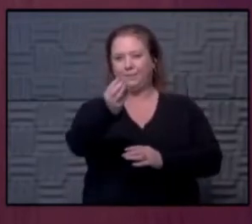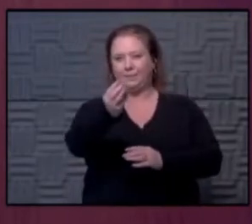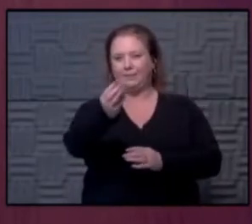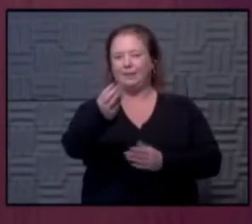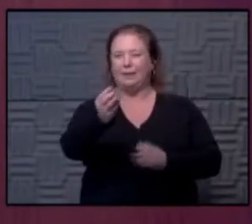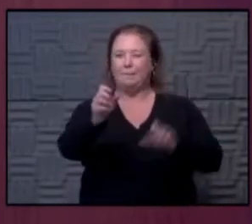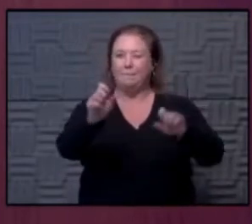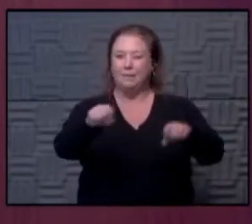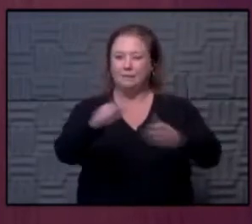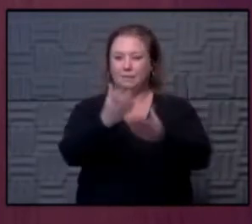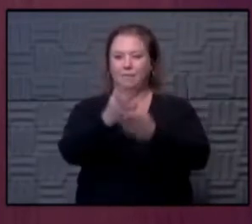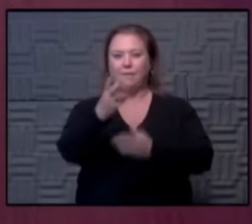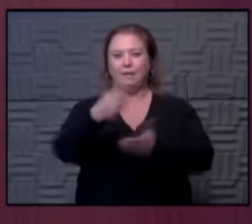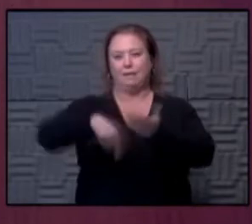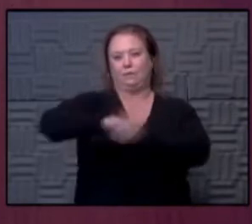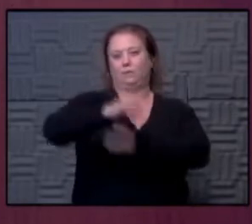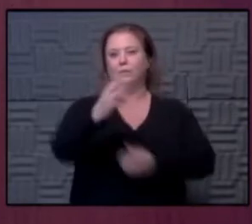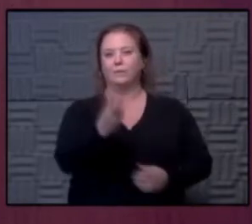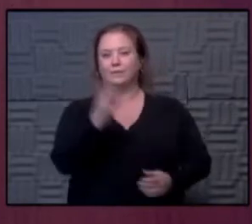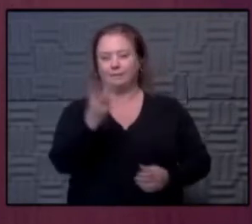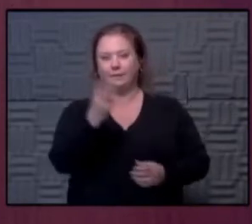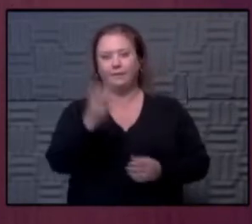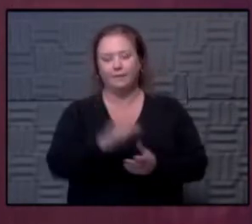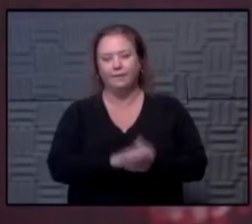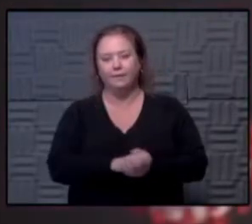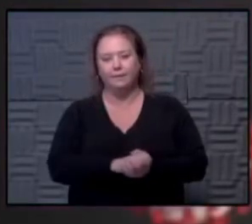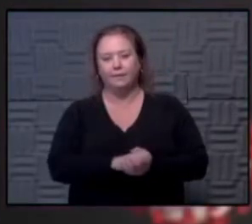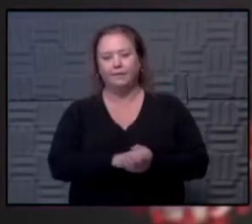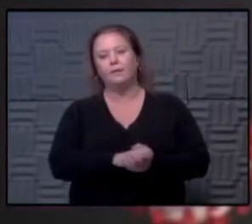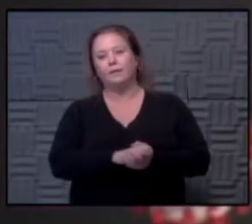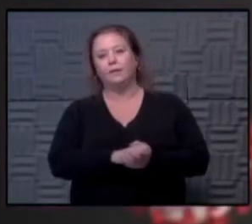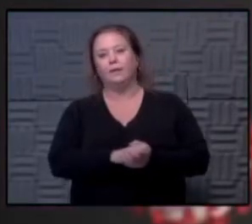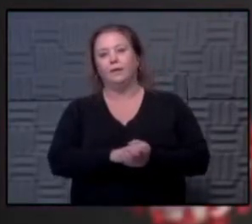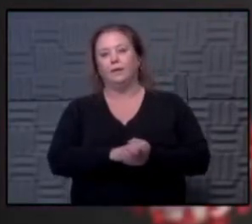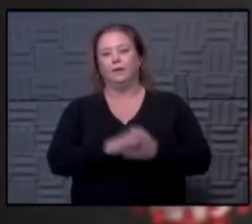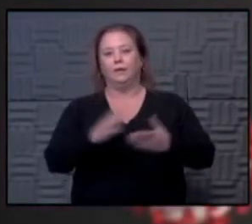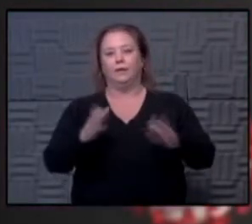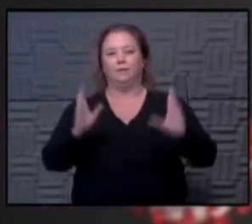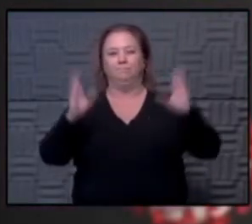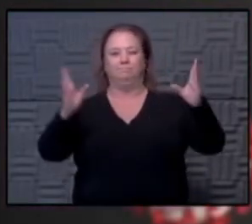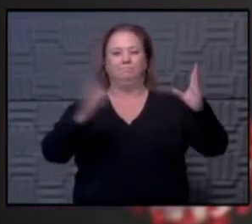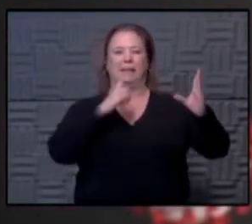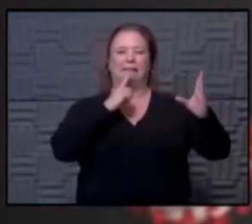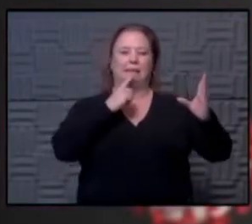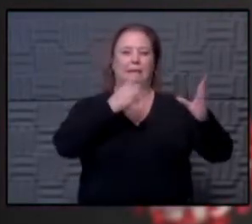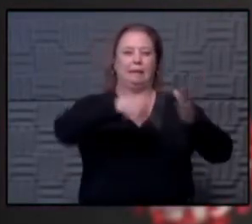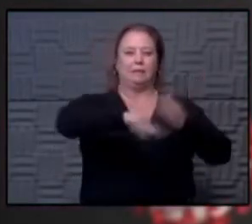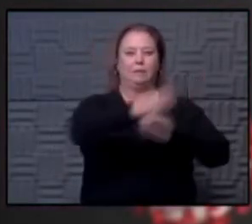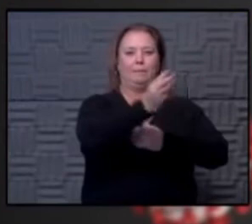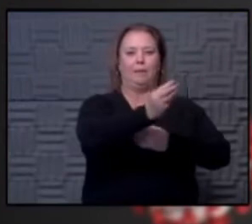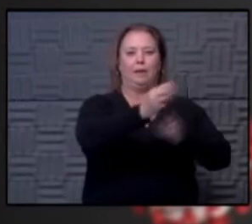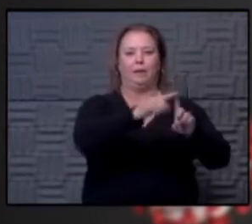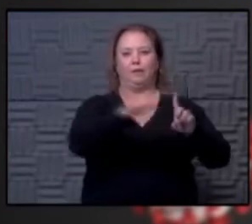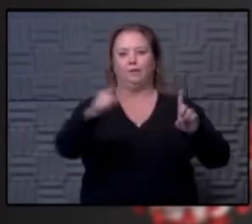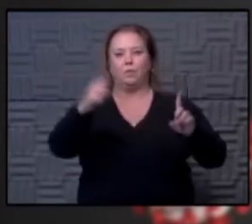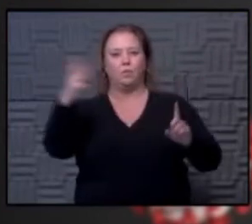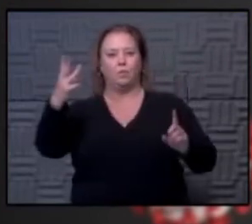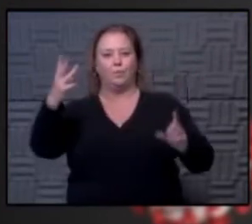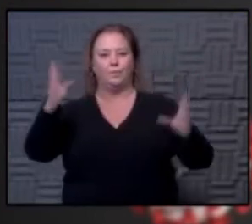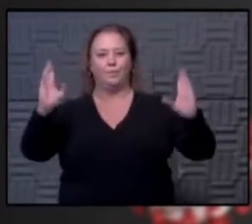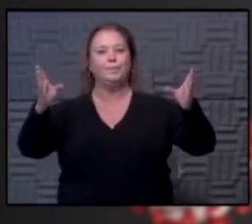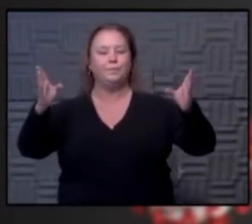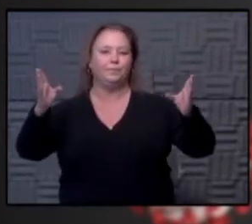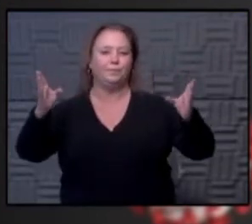be as late as Wednesday. So I'm gonna give a window and say between Monday and Wednesday, and